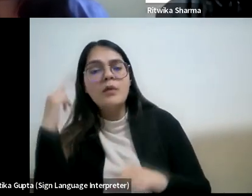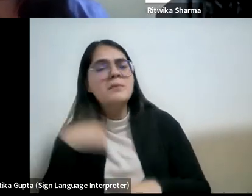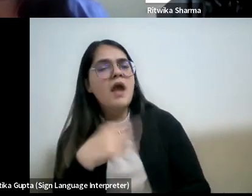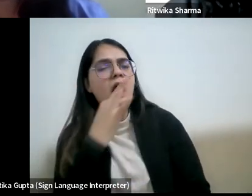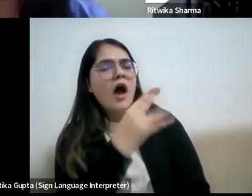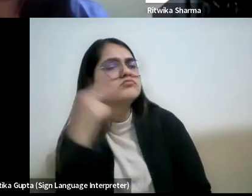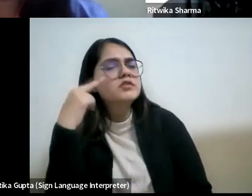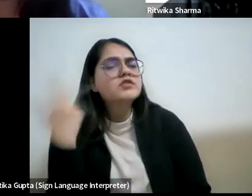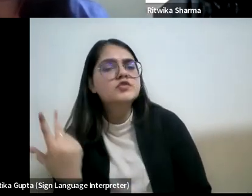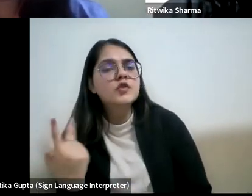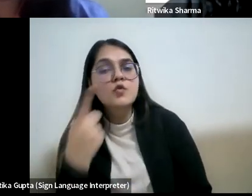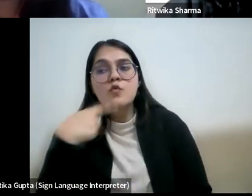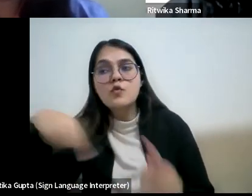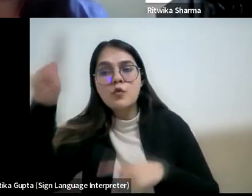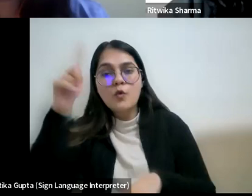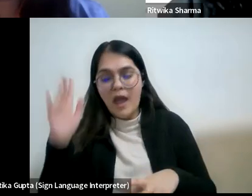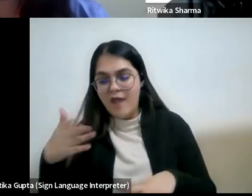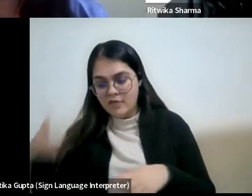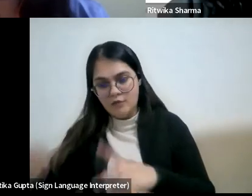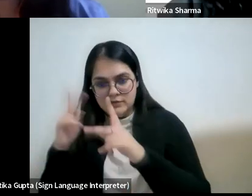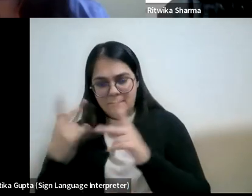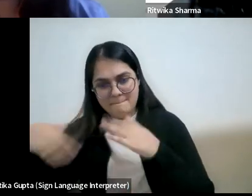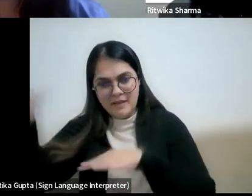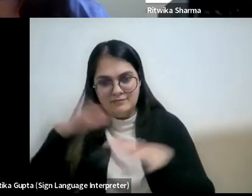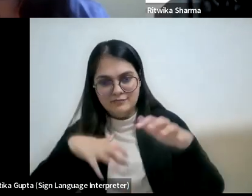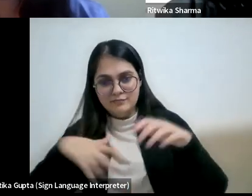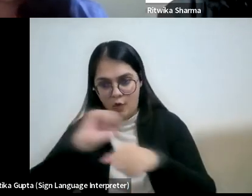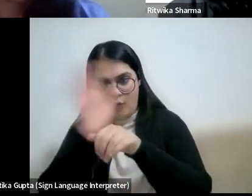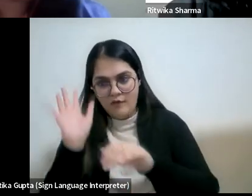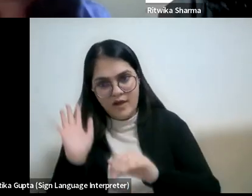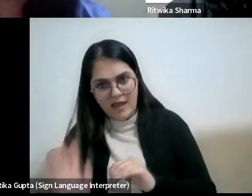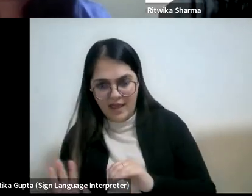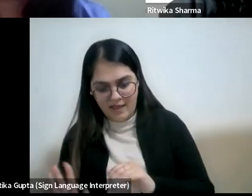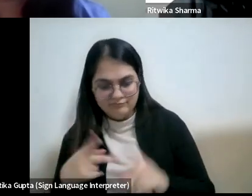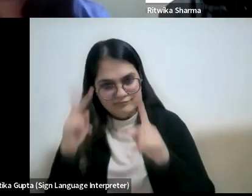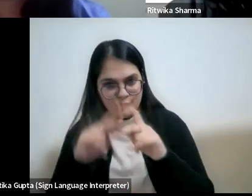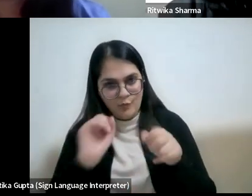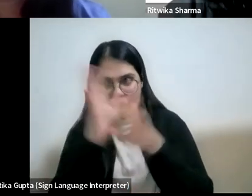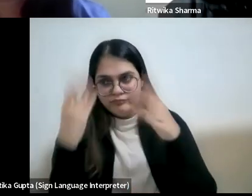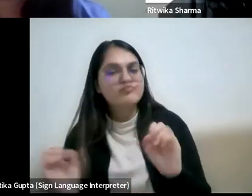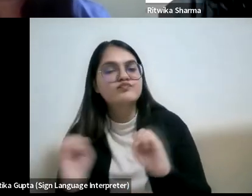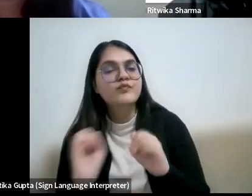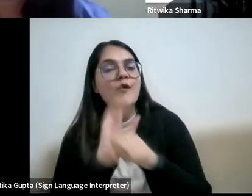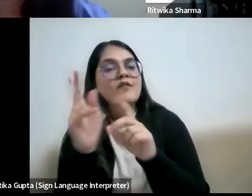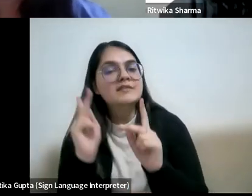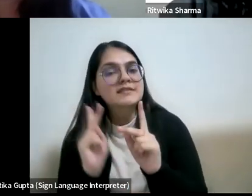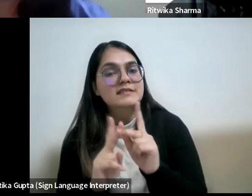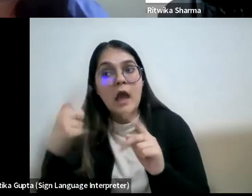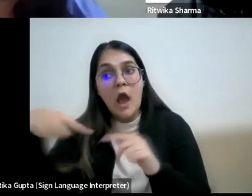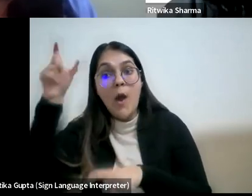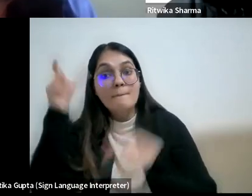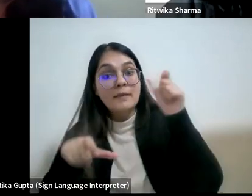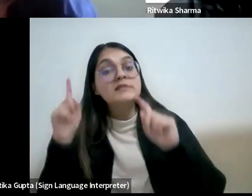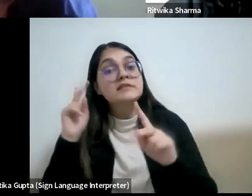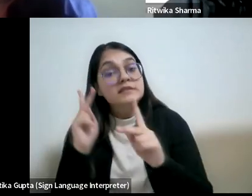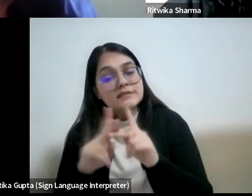was generally for people who are out in the field researching while the pandemic is, well, of course, still on. I think your whatever you just told us, Afreen, is a